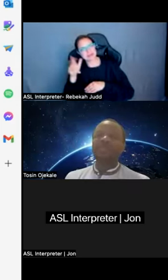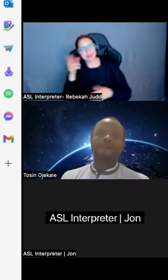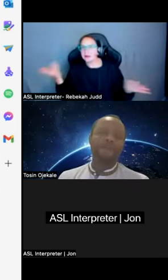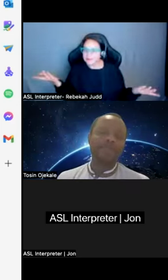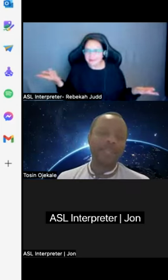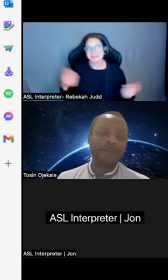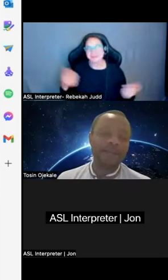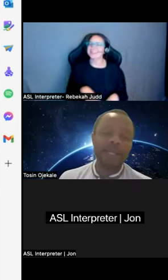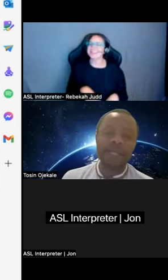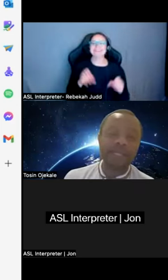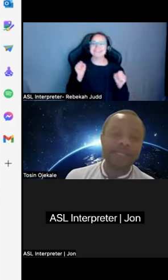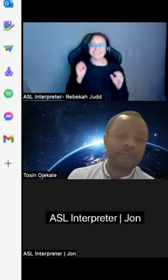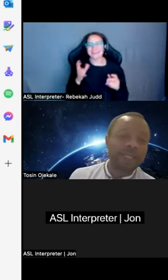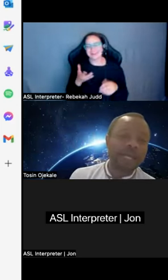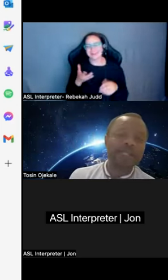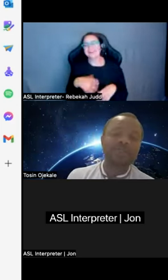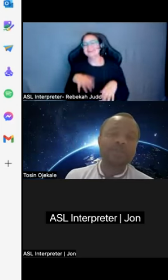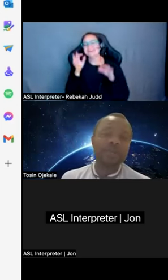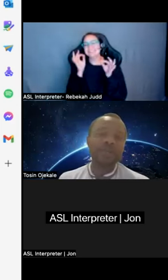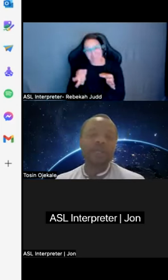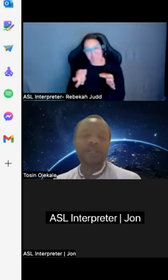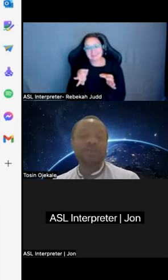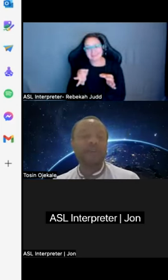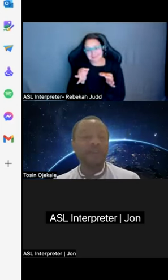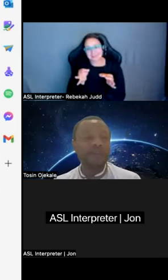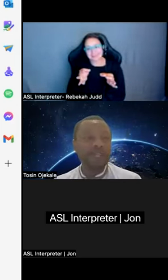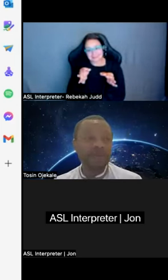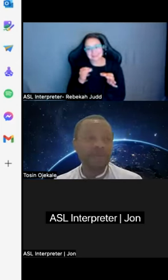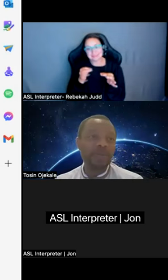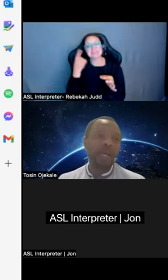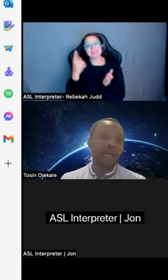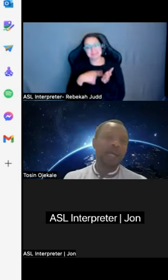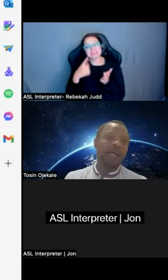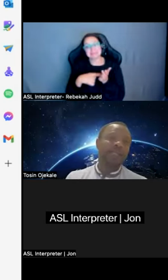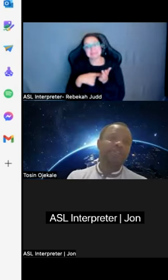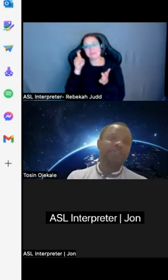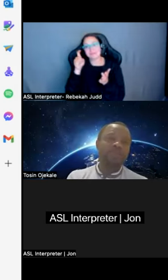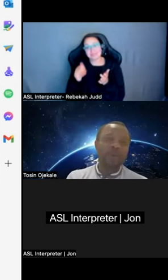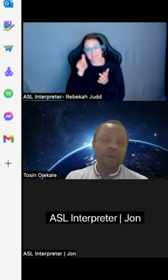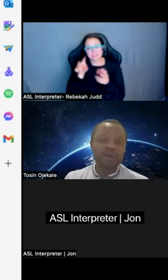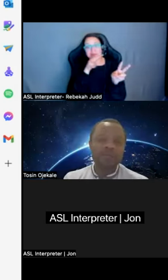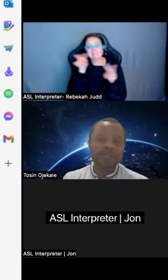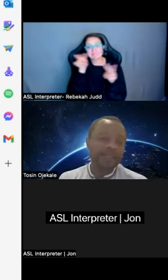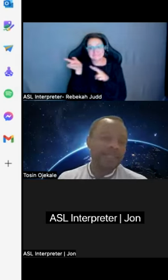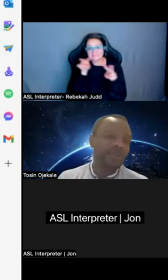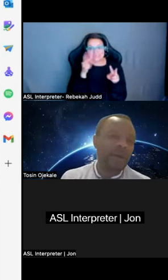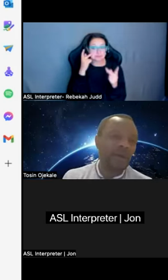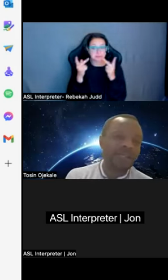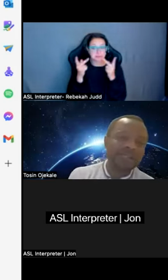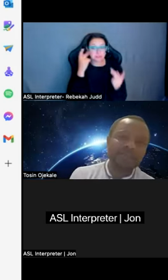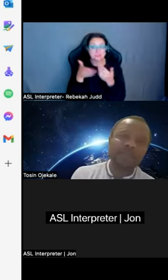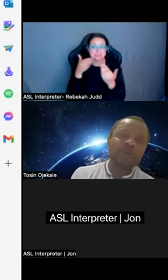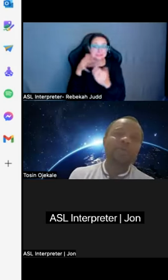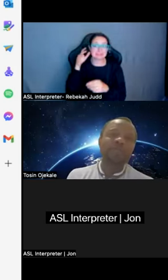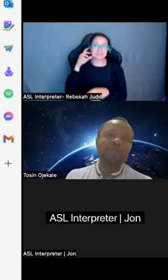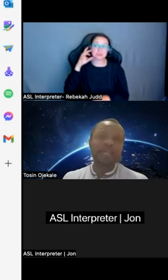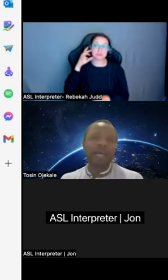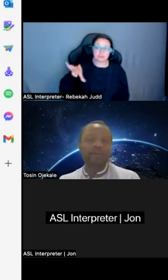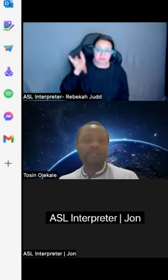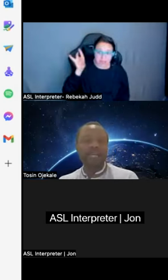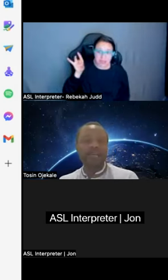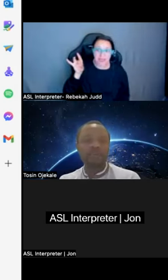But definitely it's something that needs to be very visible. It needs to be well sighted so that it must always